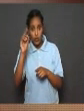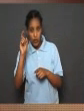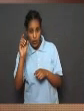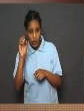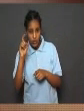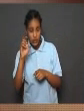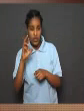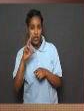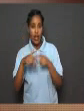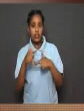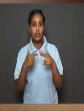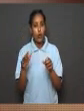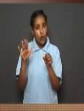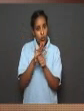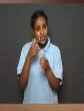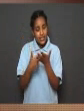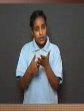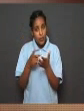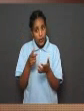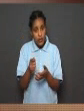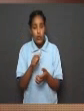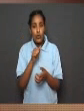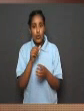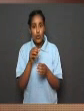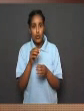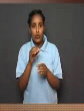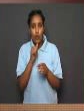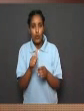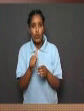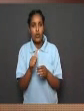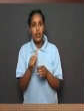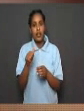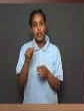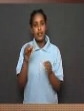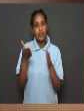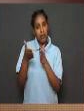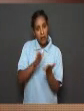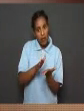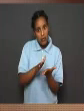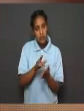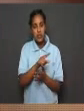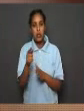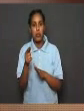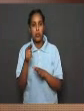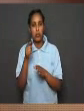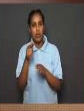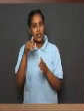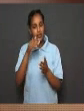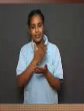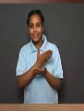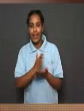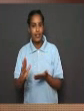is complete, these batteries are known as dead and they must be